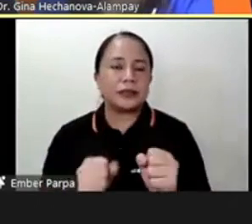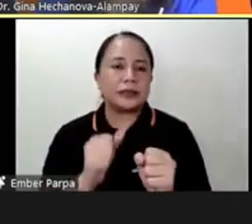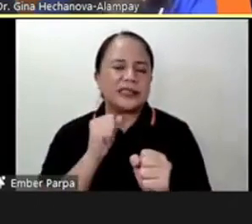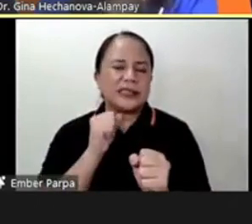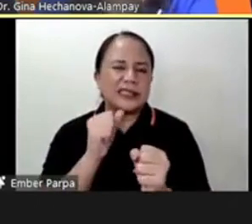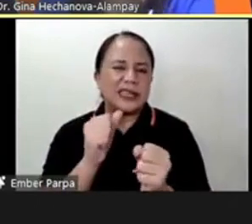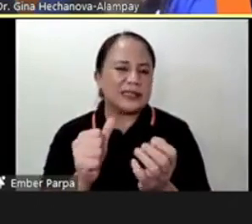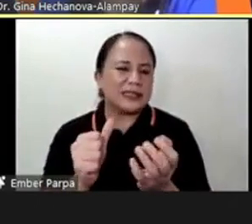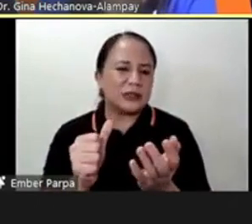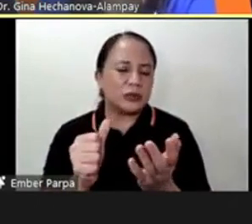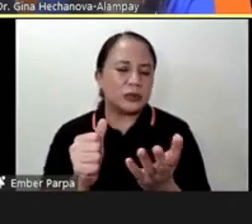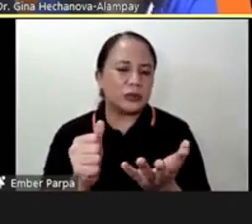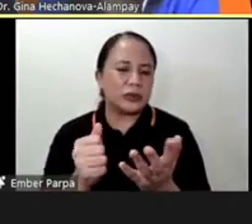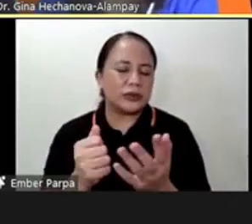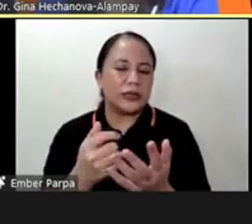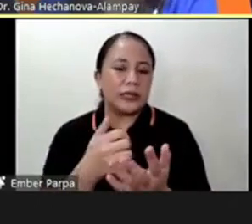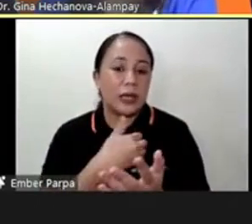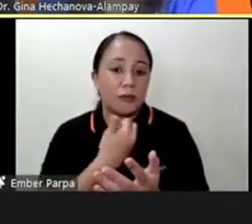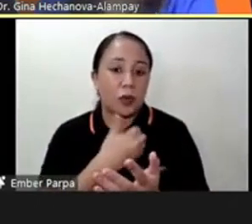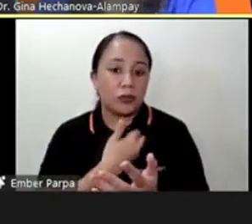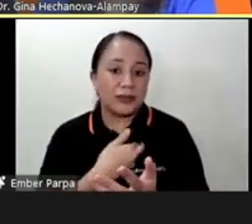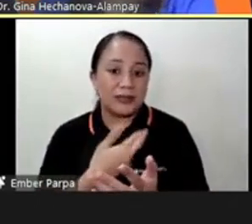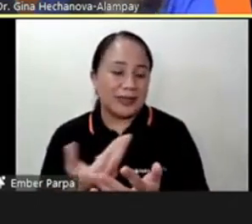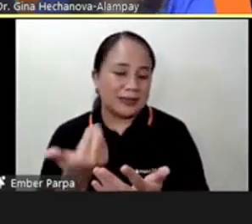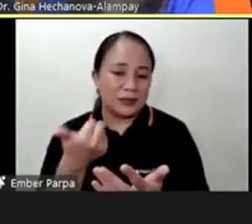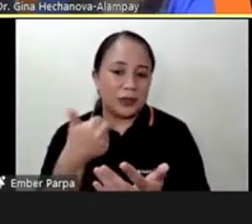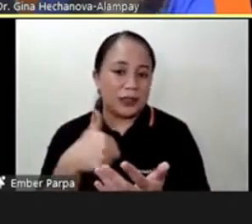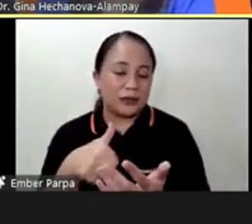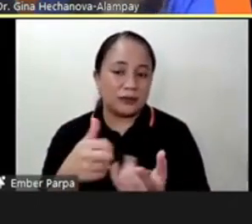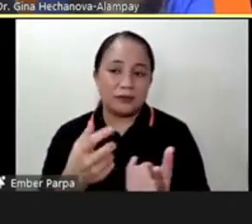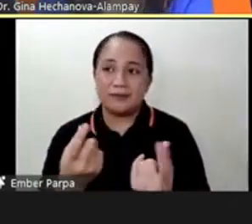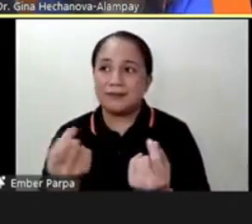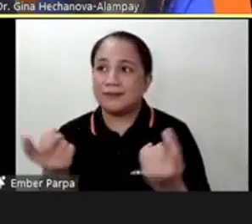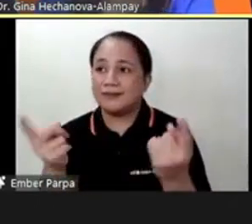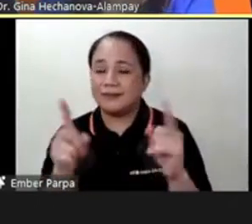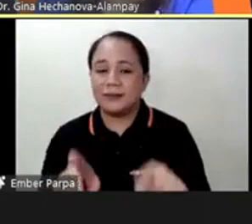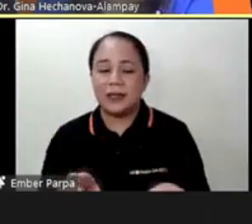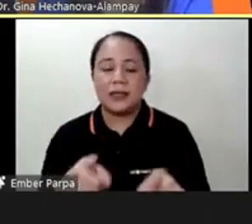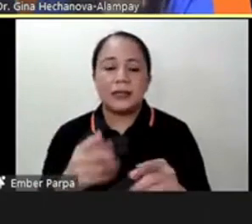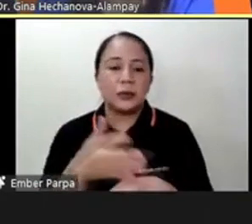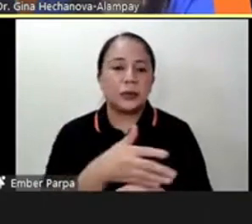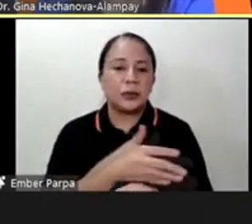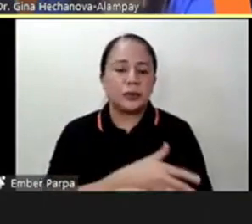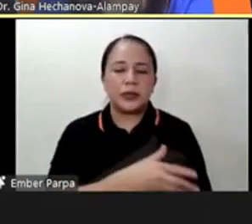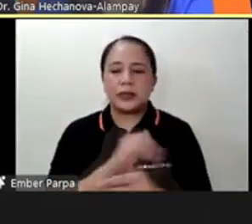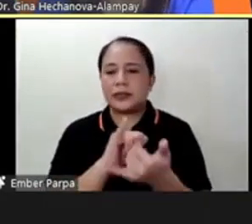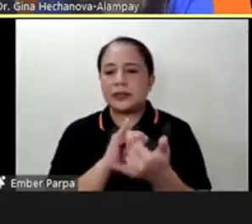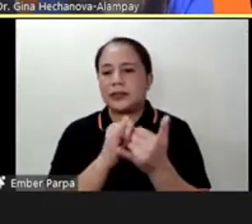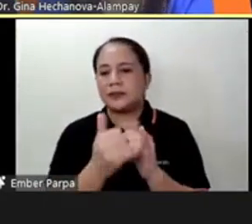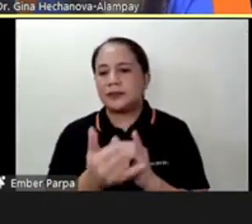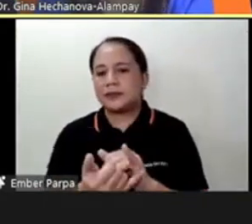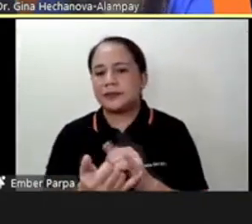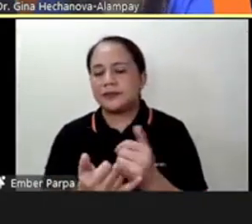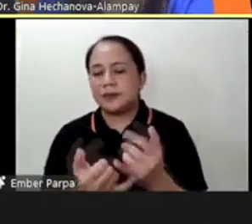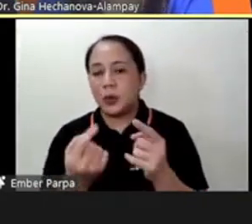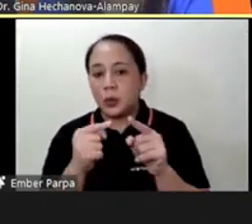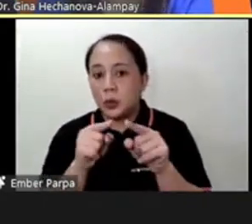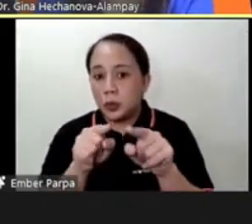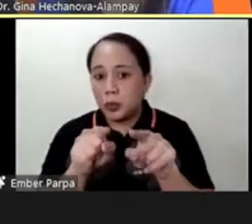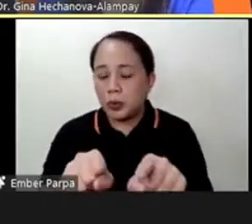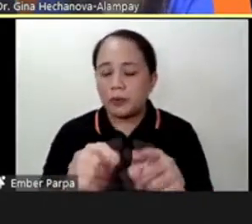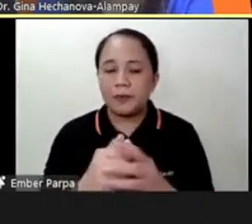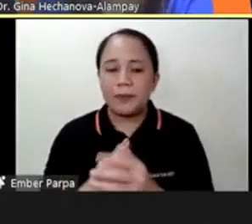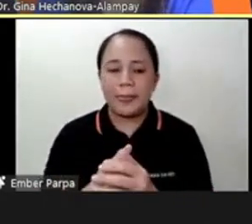so react so emotionally to whatever is going on, improvements in adaptive coping. And